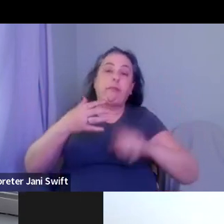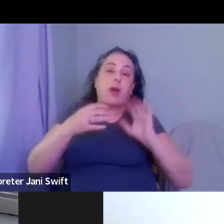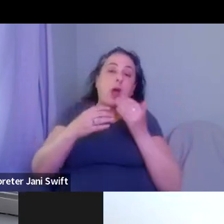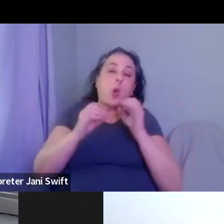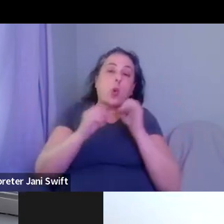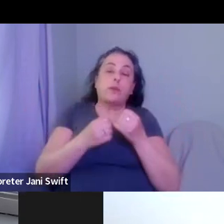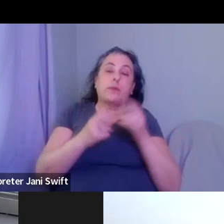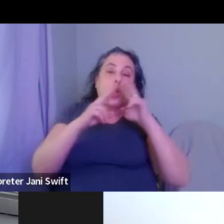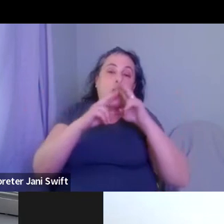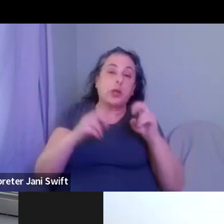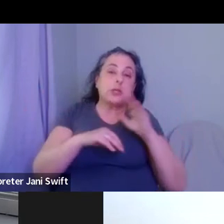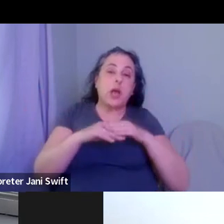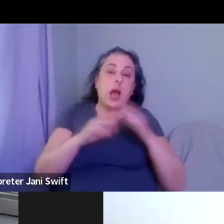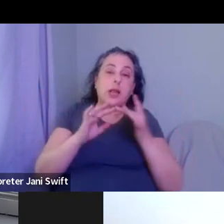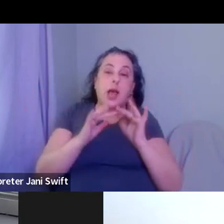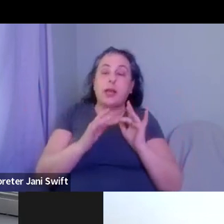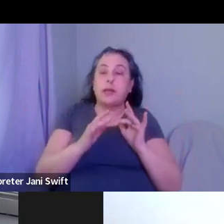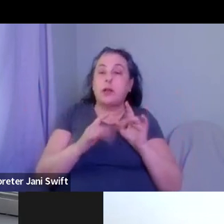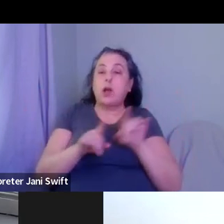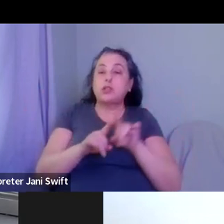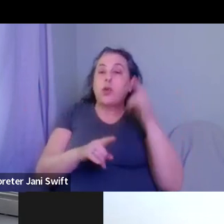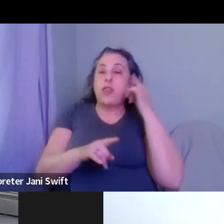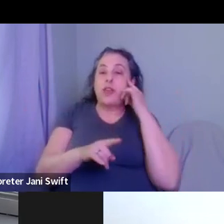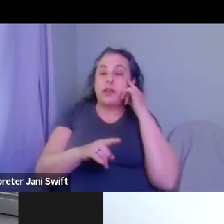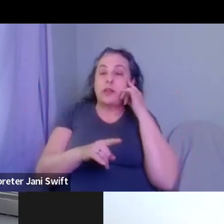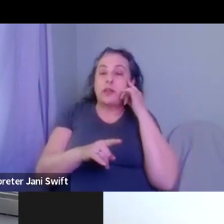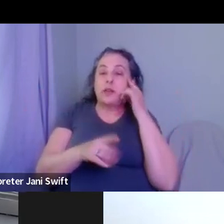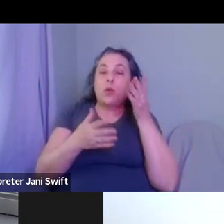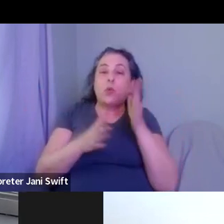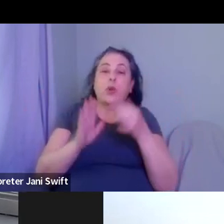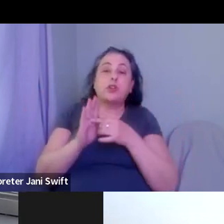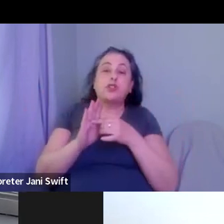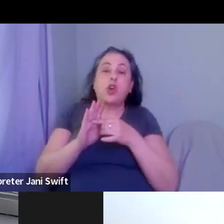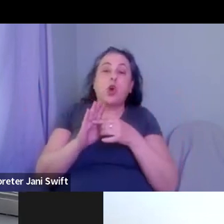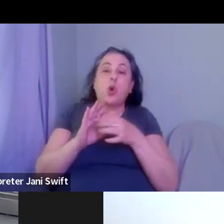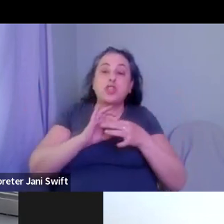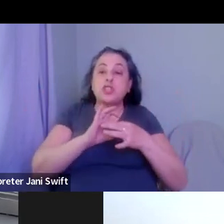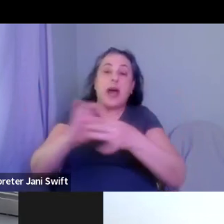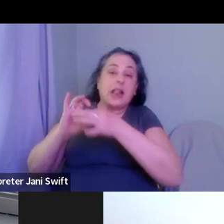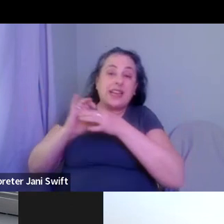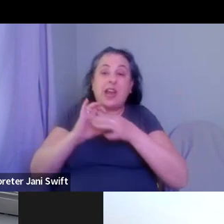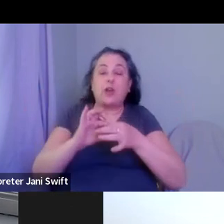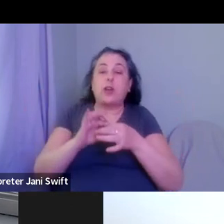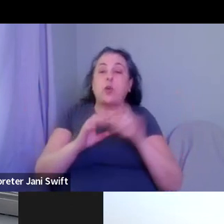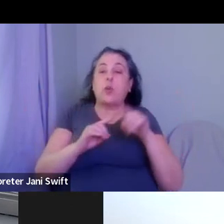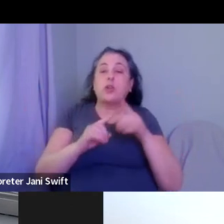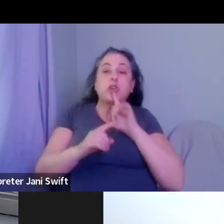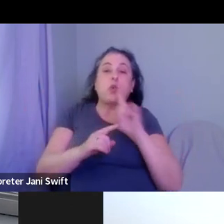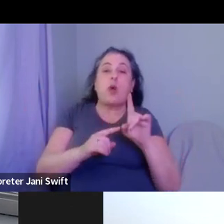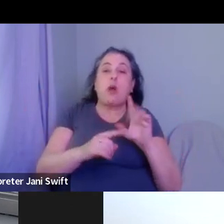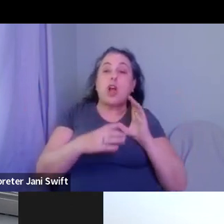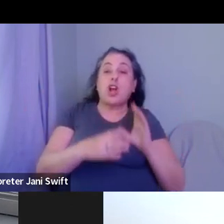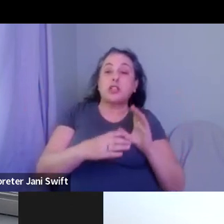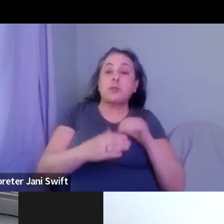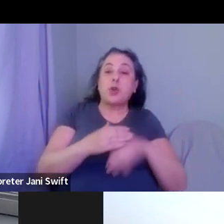up us online. But I also think, you know, a way to show solidarity when you are a customer